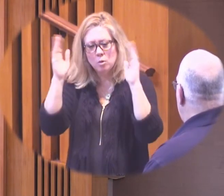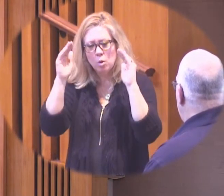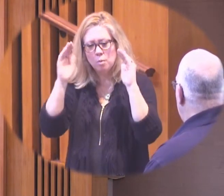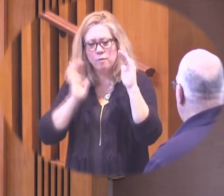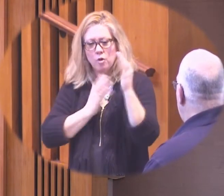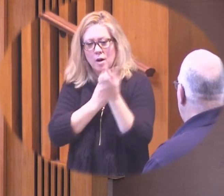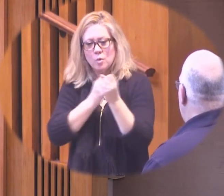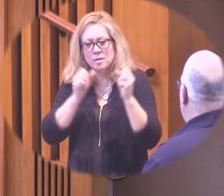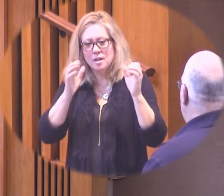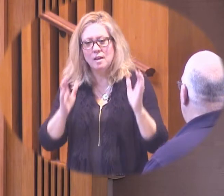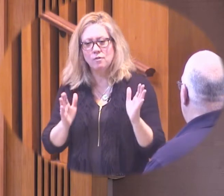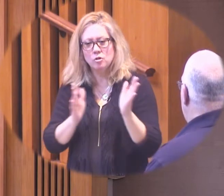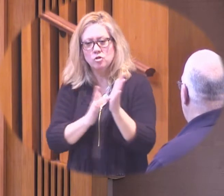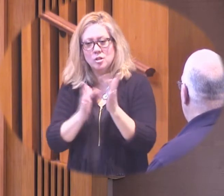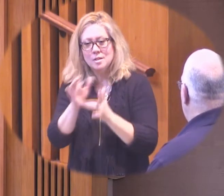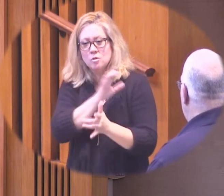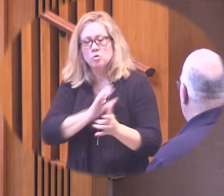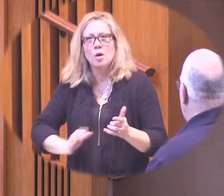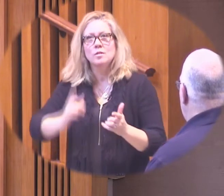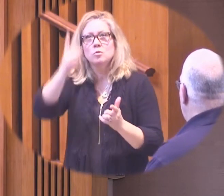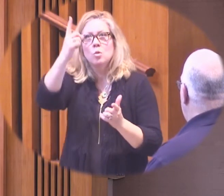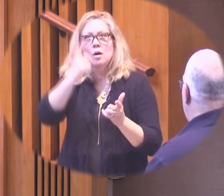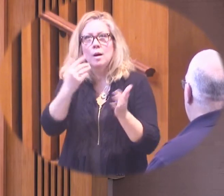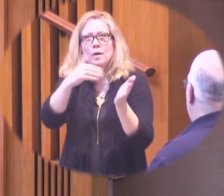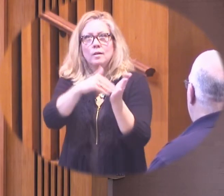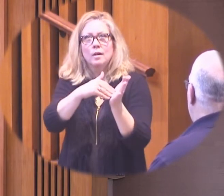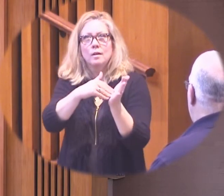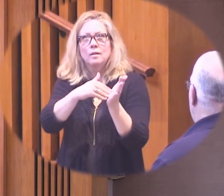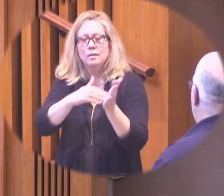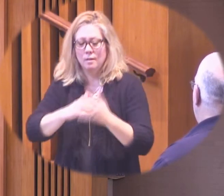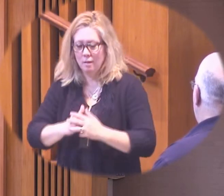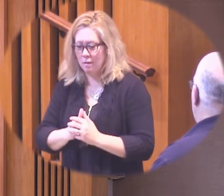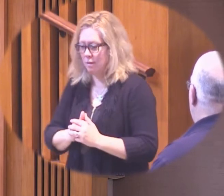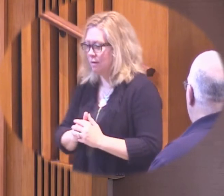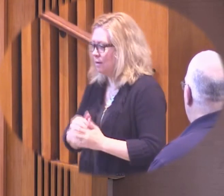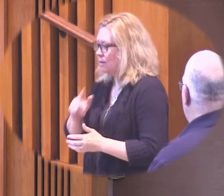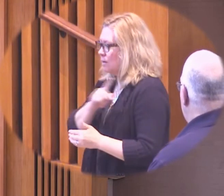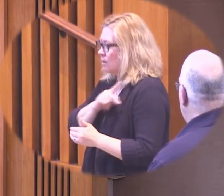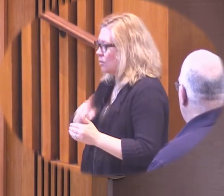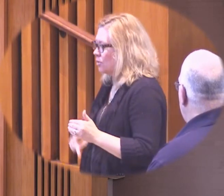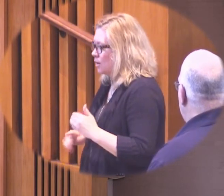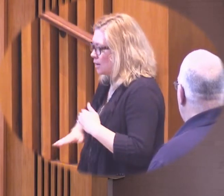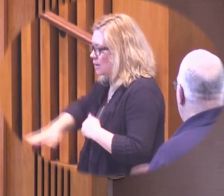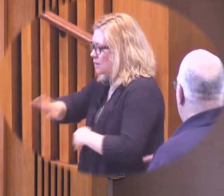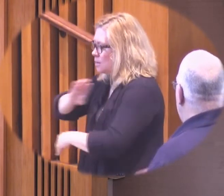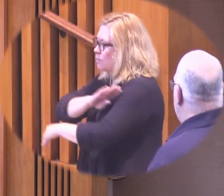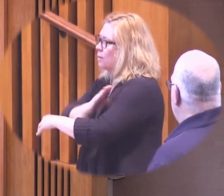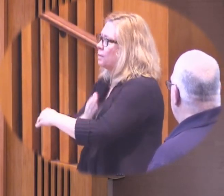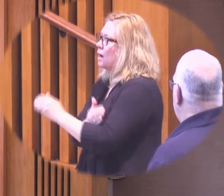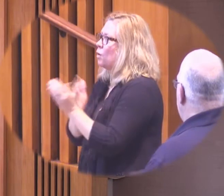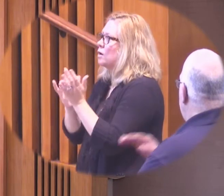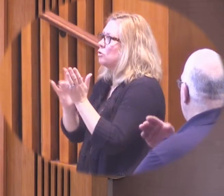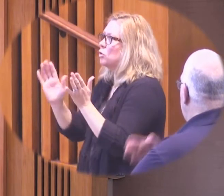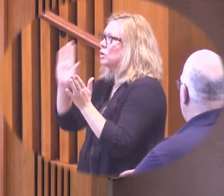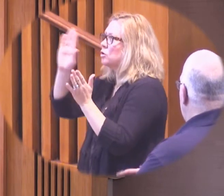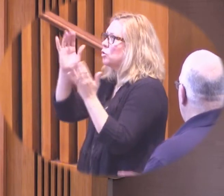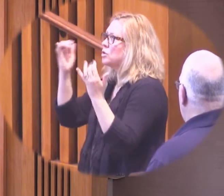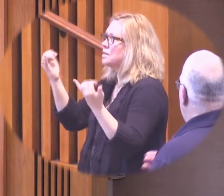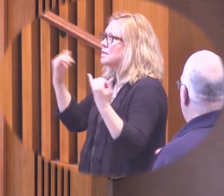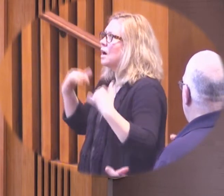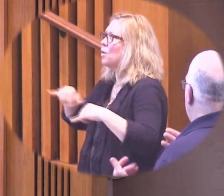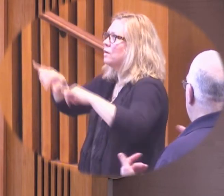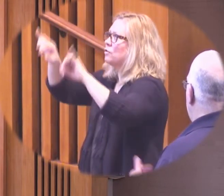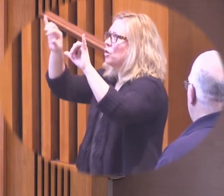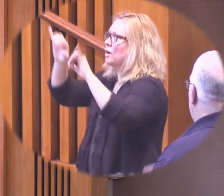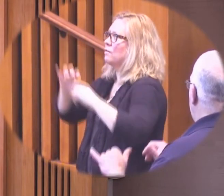hope and the coming of our Savior, Jesus Christ. For the kingdom, the power, and the glory are